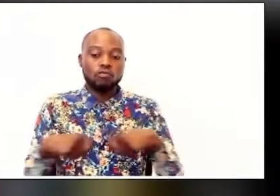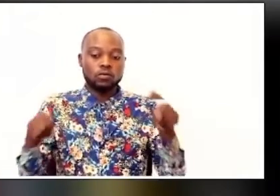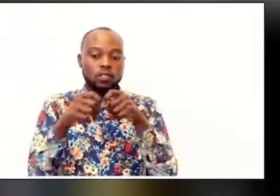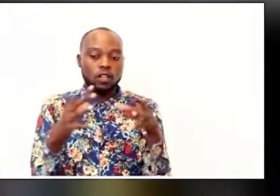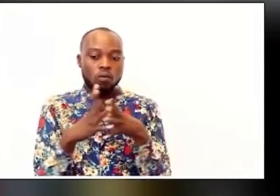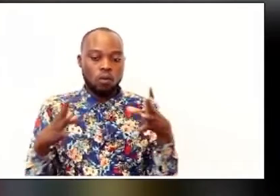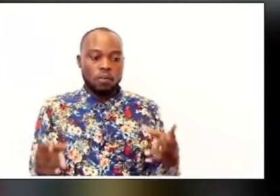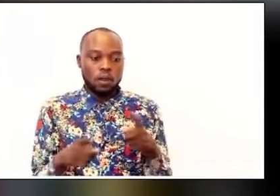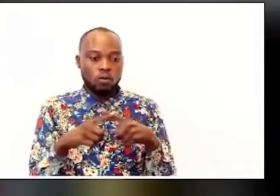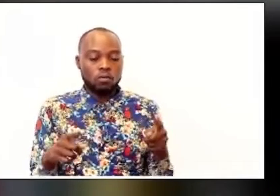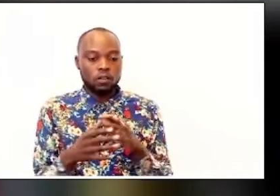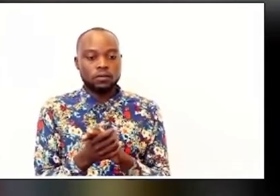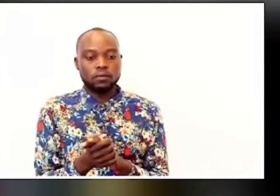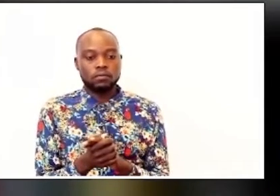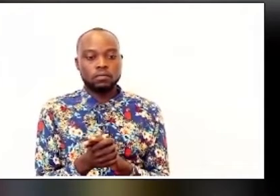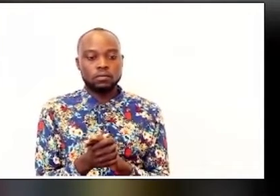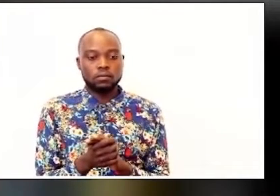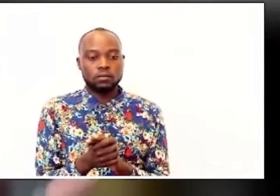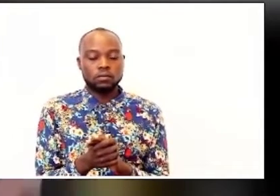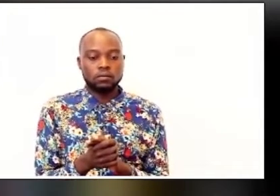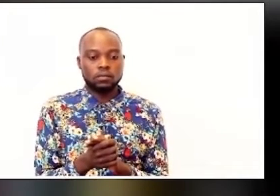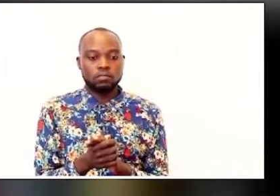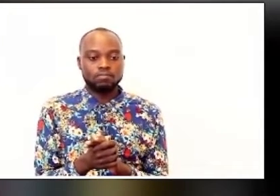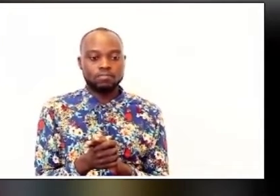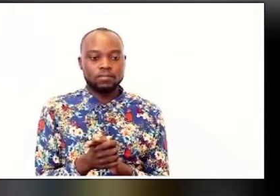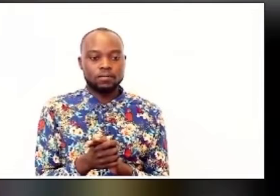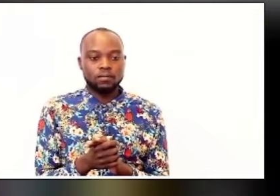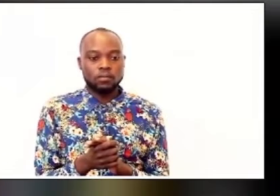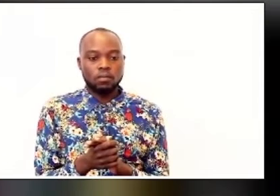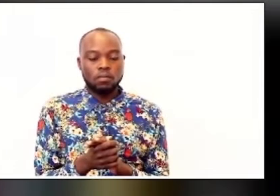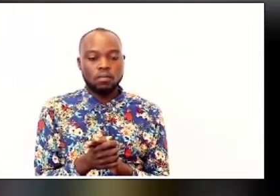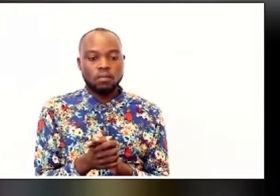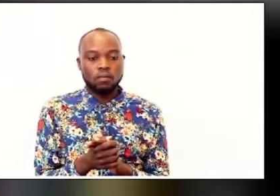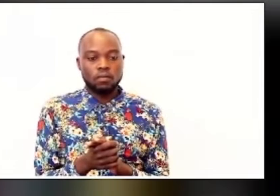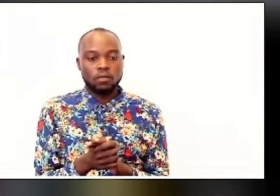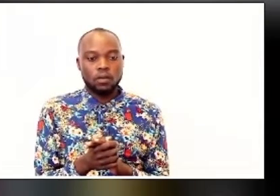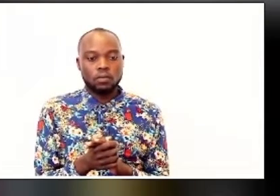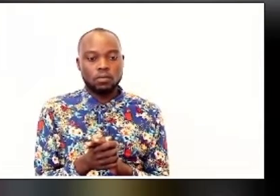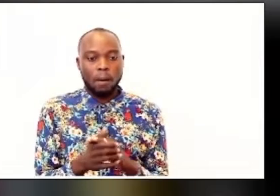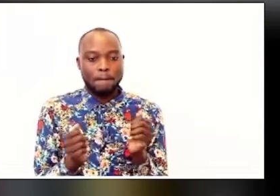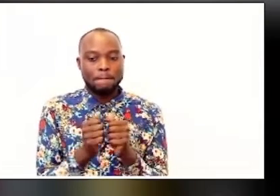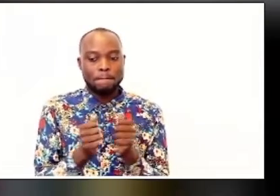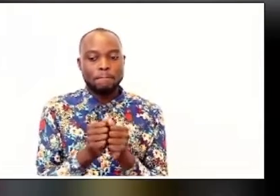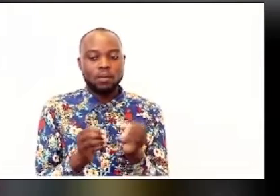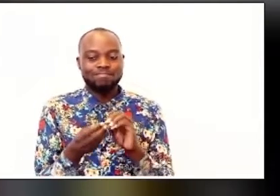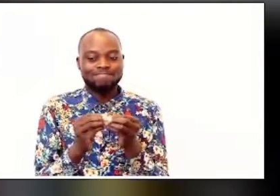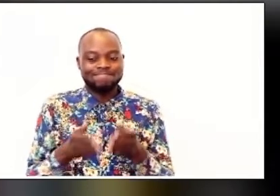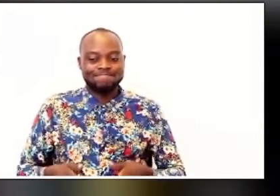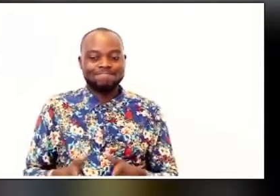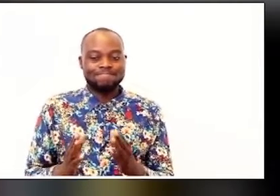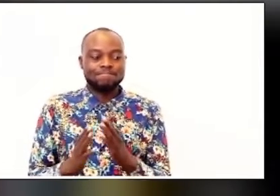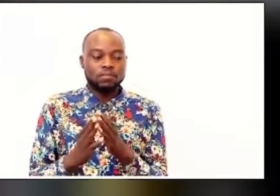by artificially, keeping the exchange rates strong, mostly via the accumulation of debt denominated in foreign